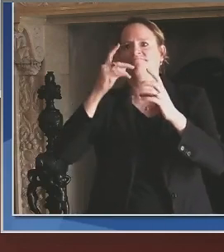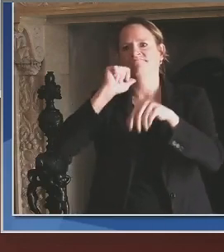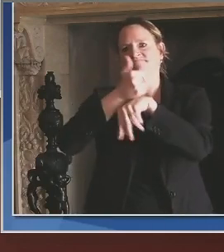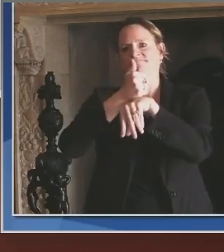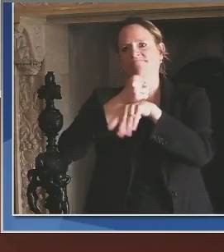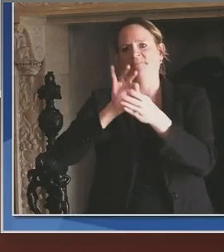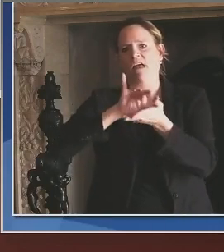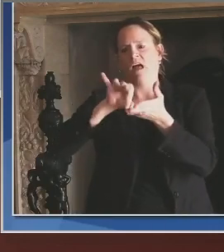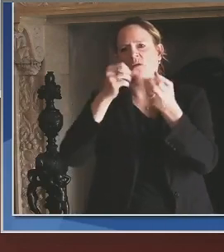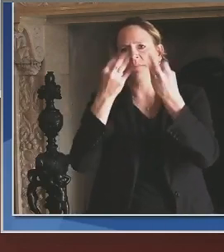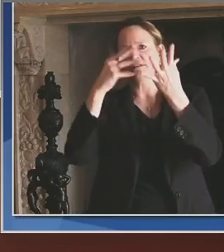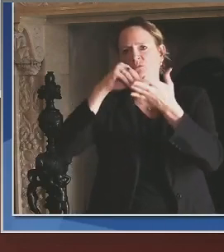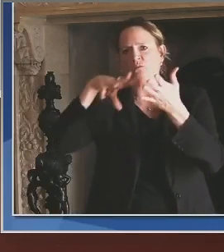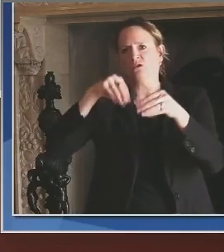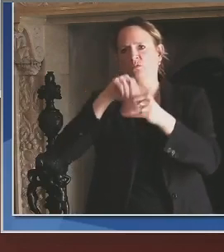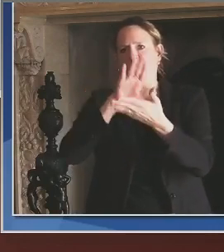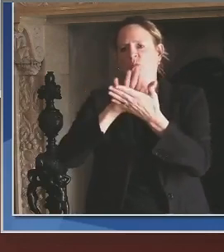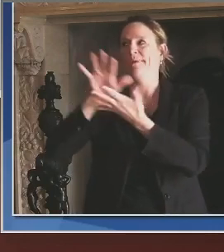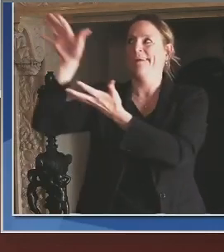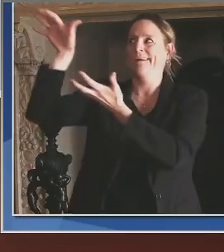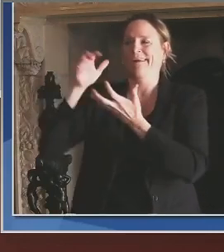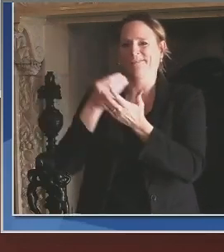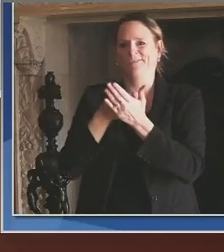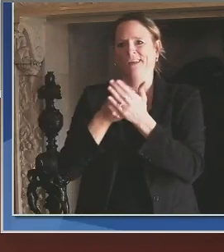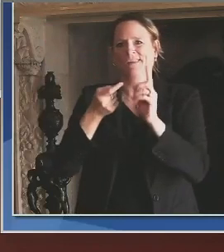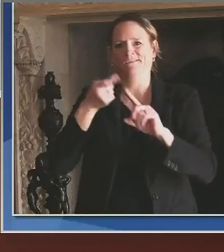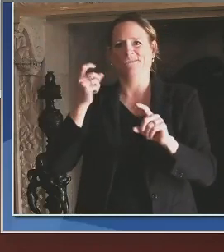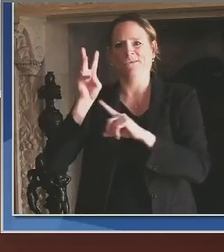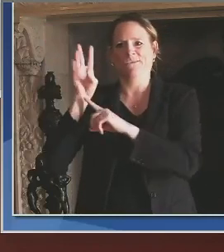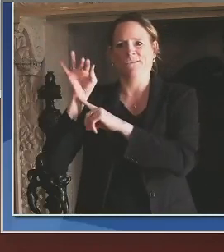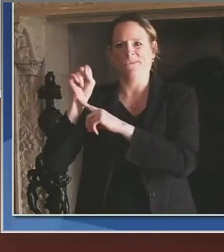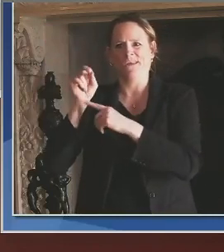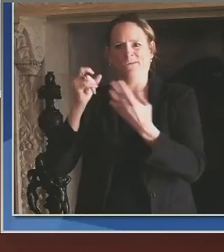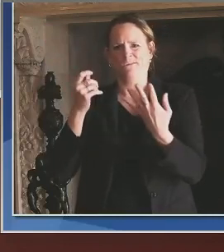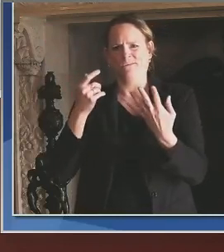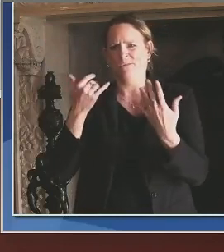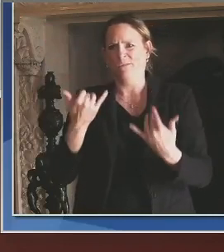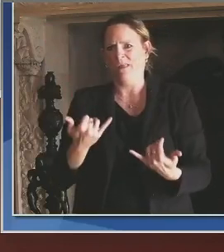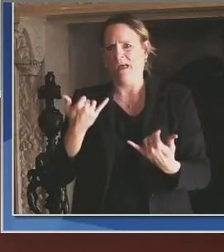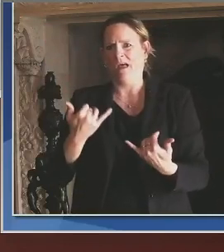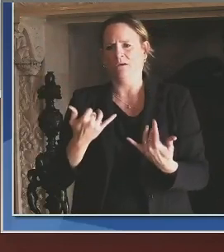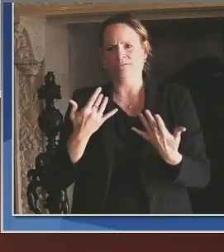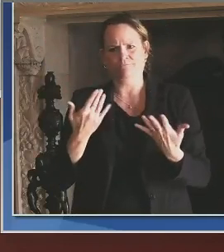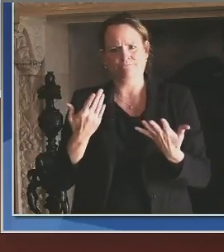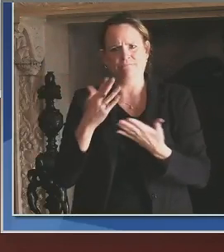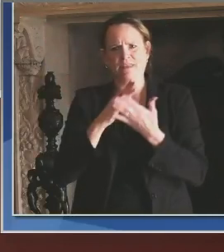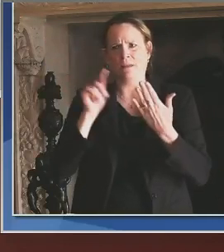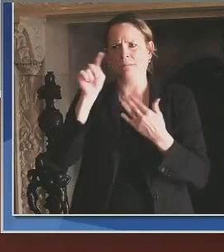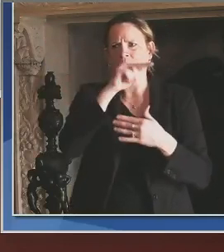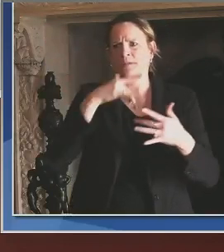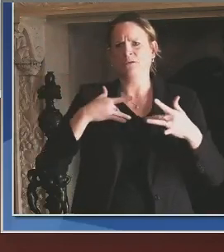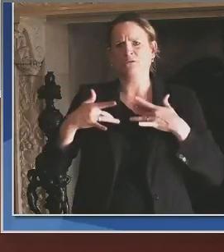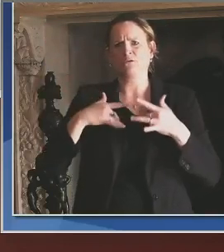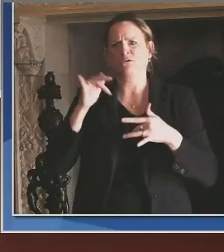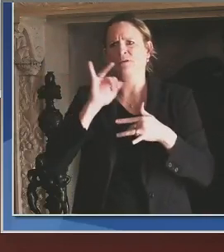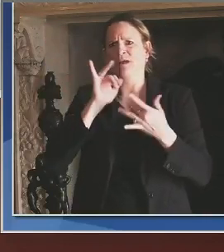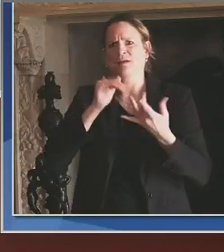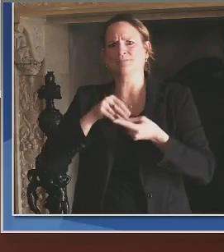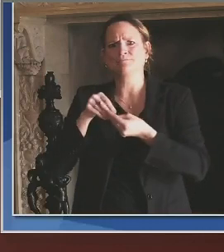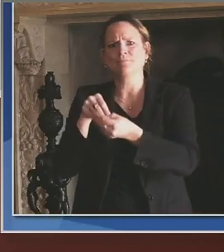also concerned about kind of expenses they can't really anticipate in areas like staffing if they need